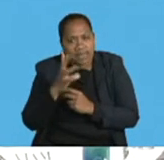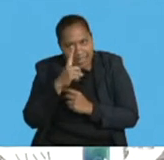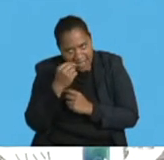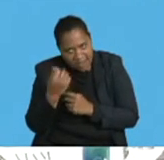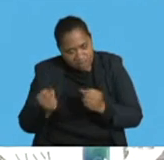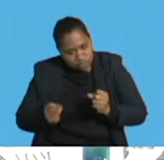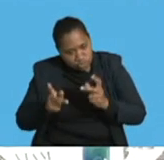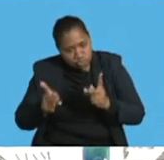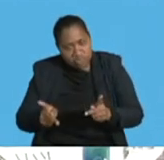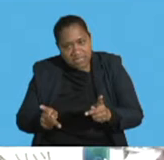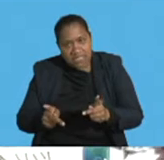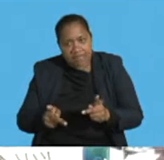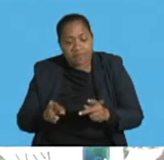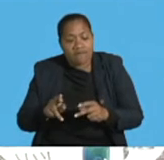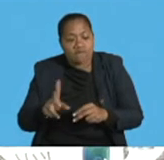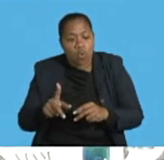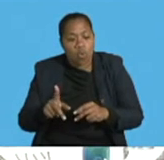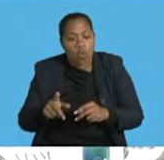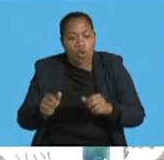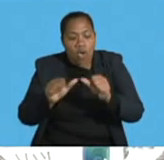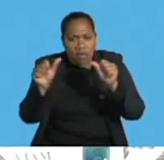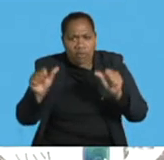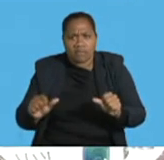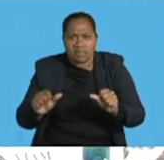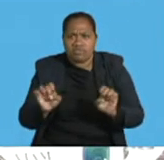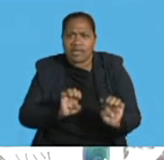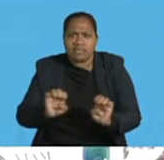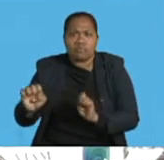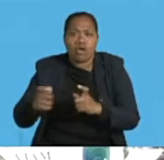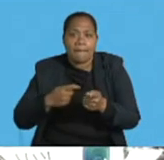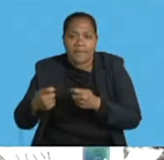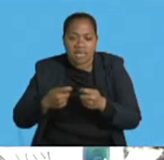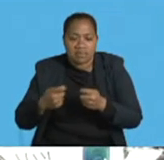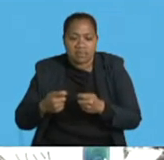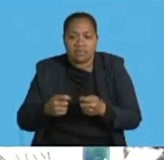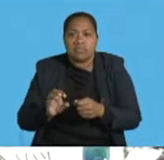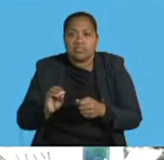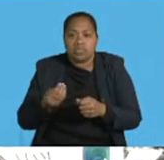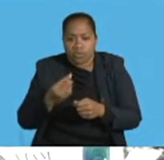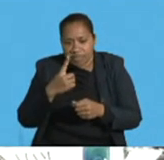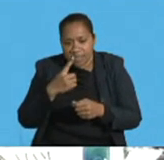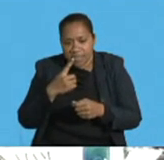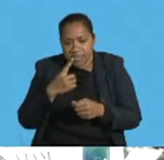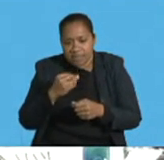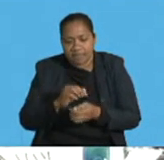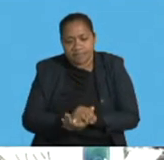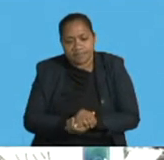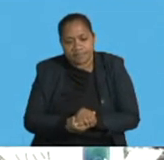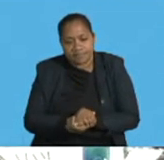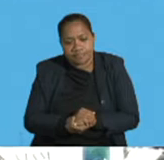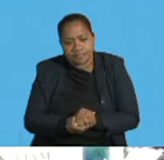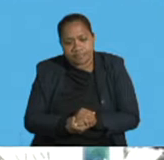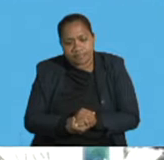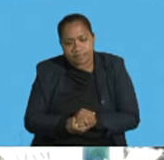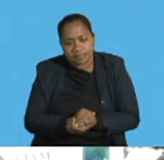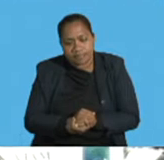for aquaculture export markets, diversify activities to relieve inshore fishing pressure, and